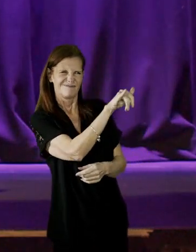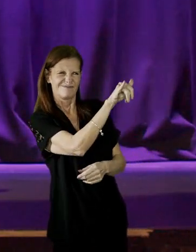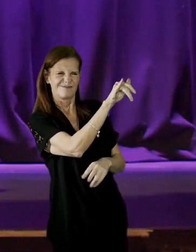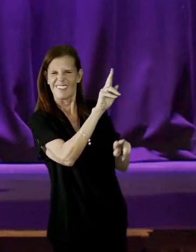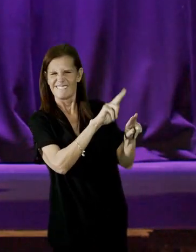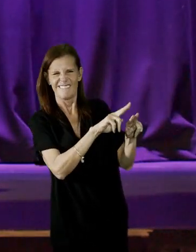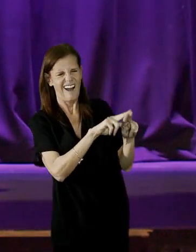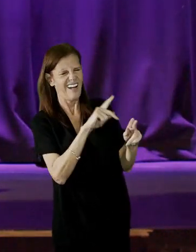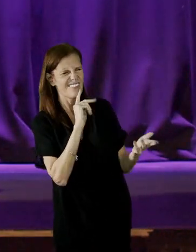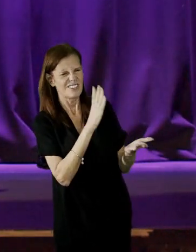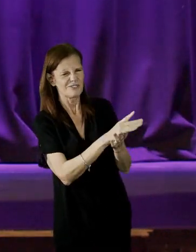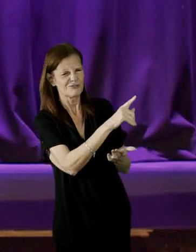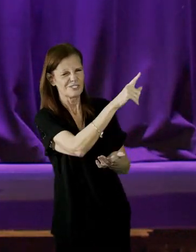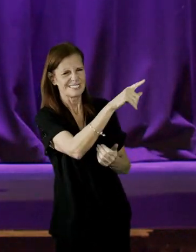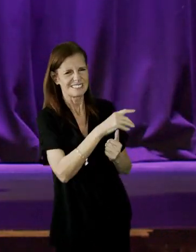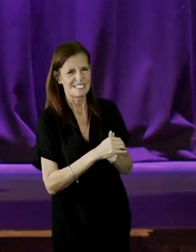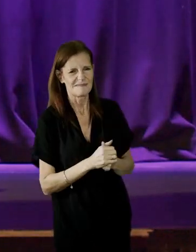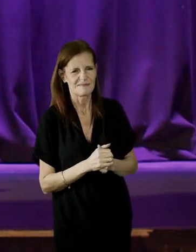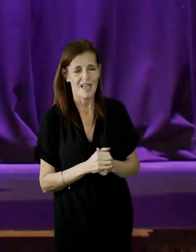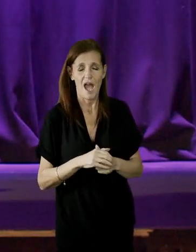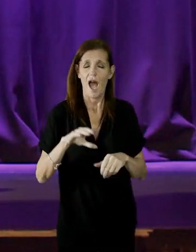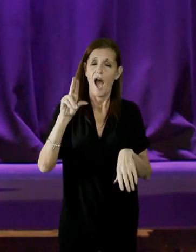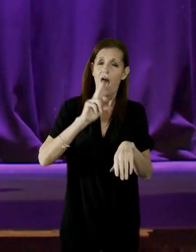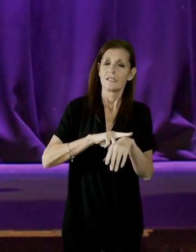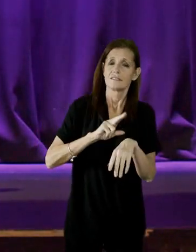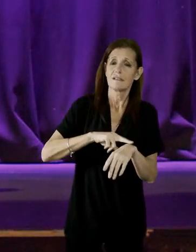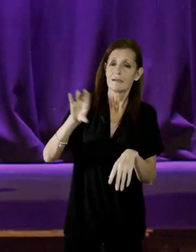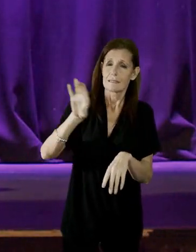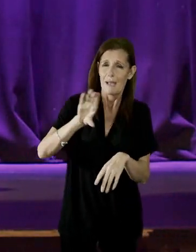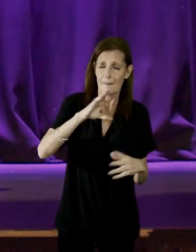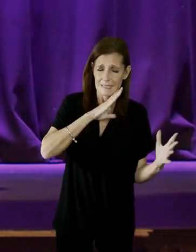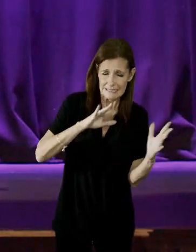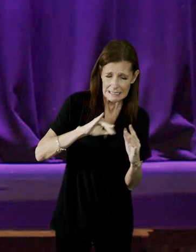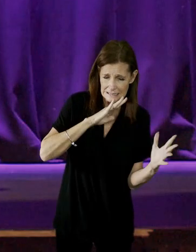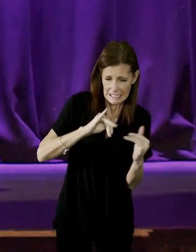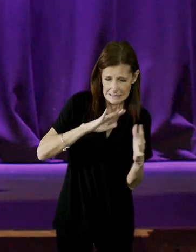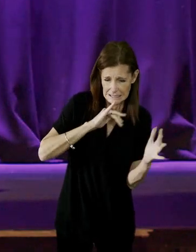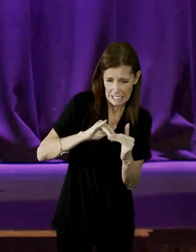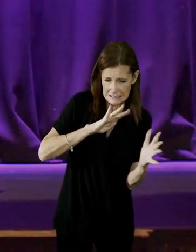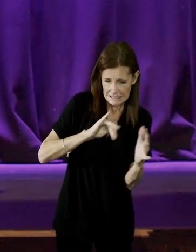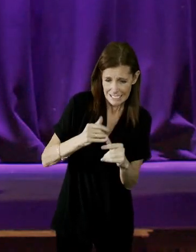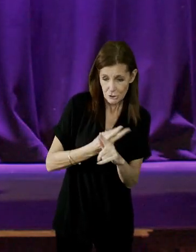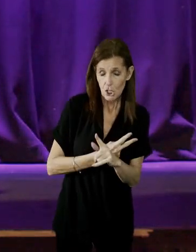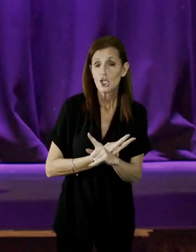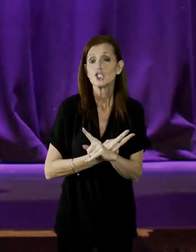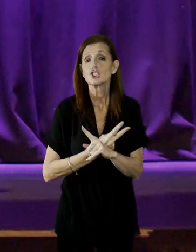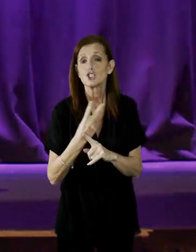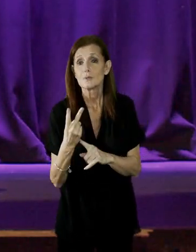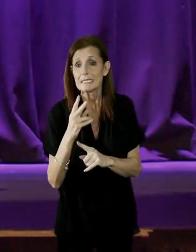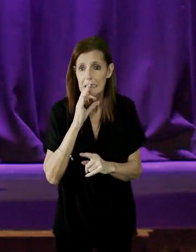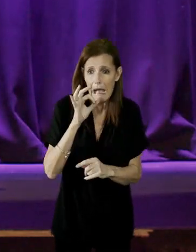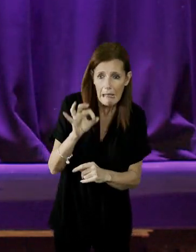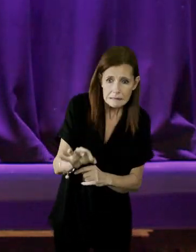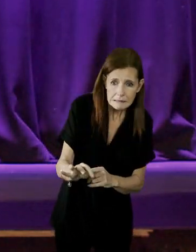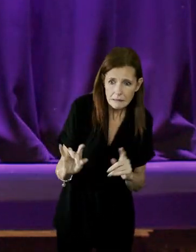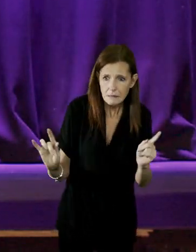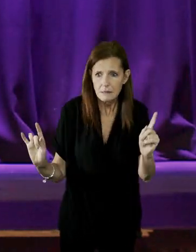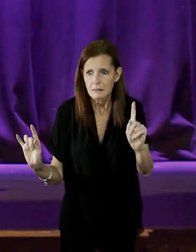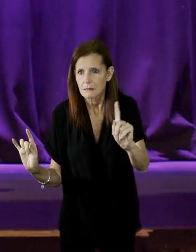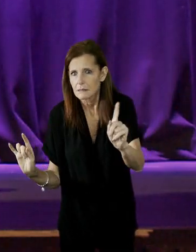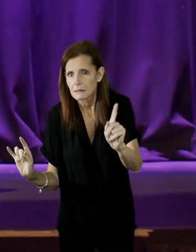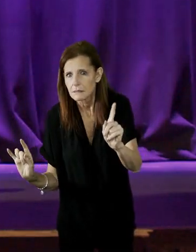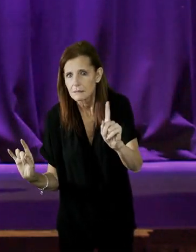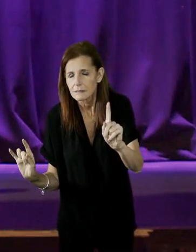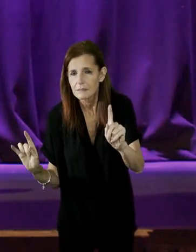My Dr. Pepper, after 2 weeks of tests, they came back and they said, my parents asked, what is the news? And Dr. Pepper said,